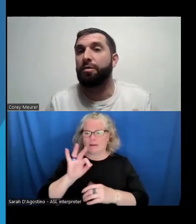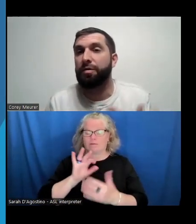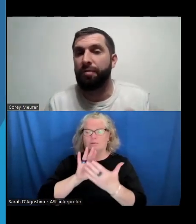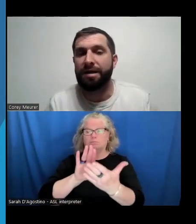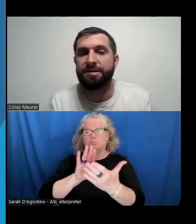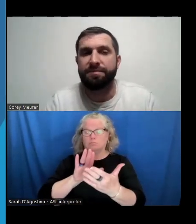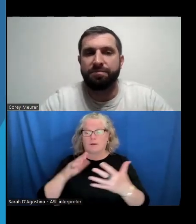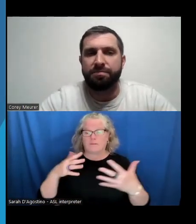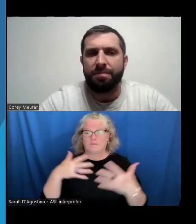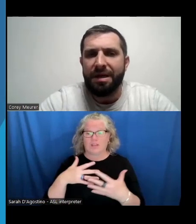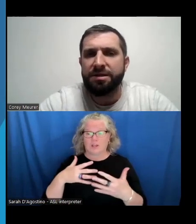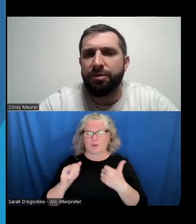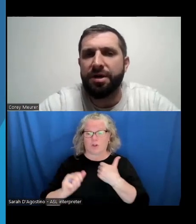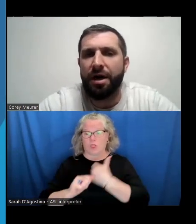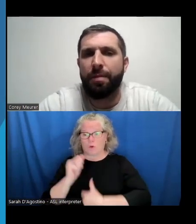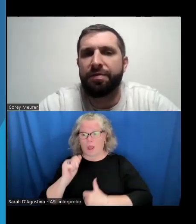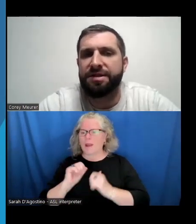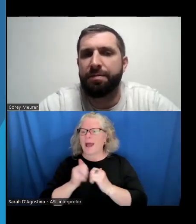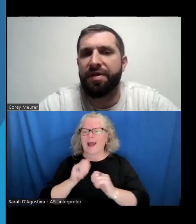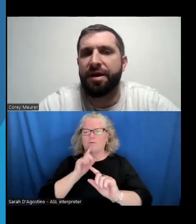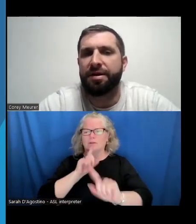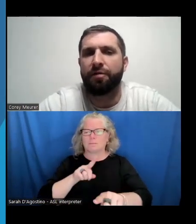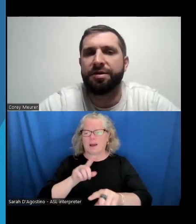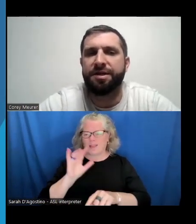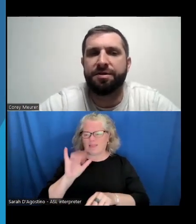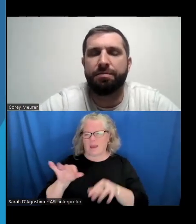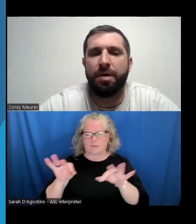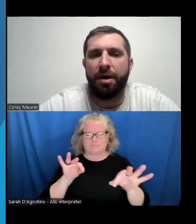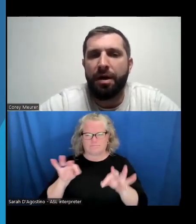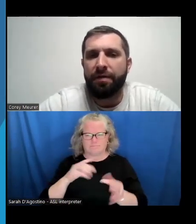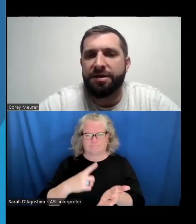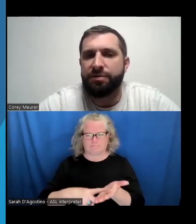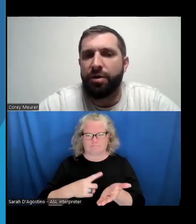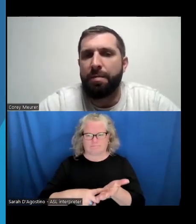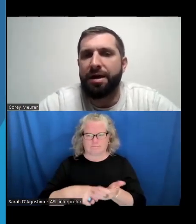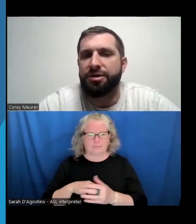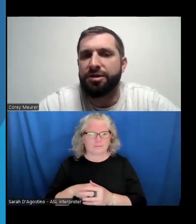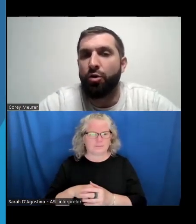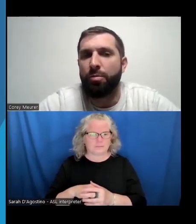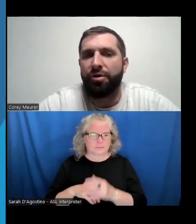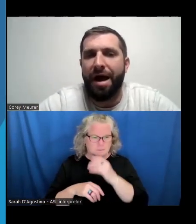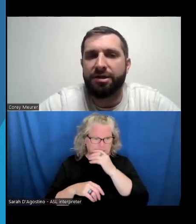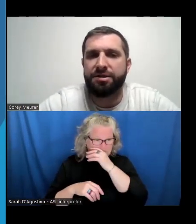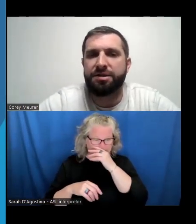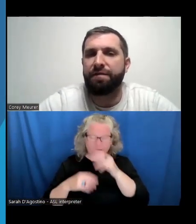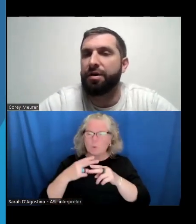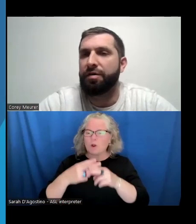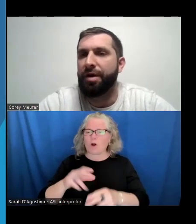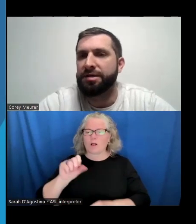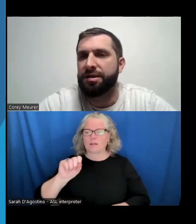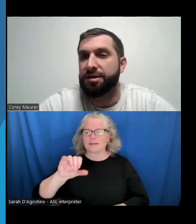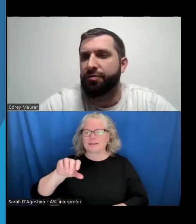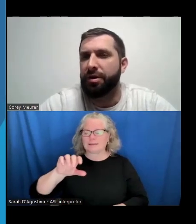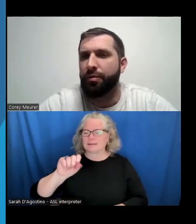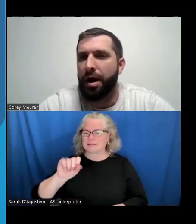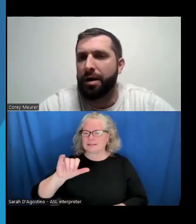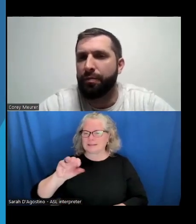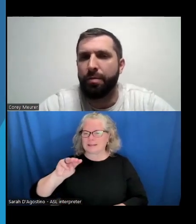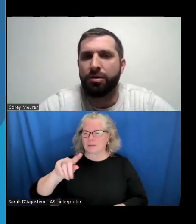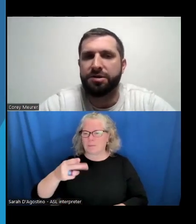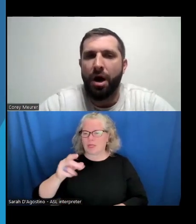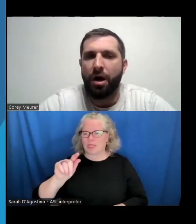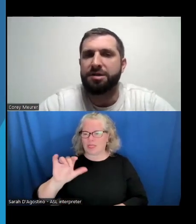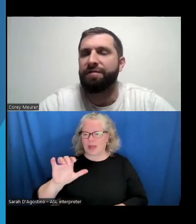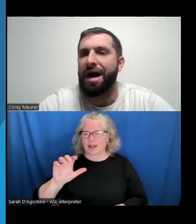different fear or threats. So we talk about the sympathetic nervous system. This is what manages normal reactions to fear or threats. This is really what